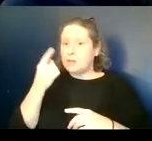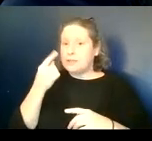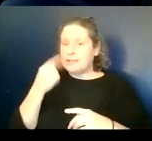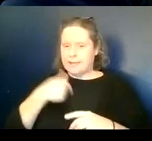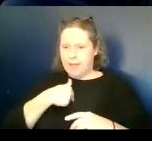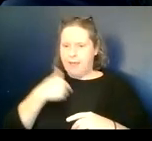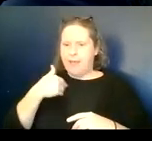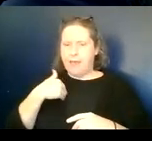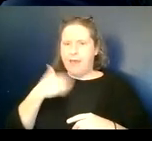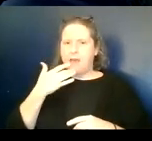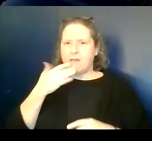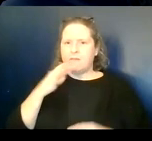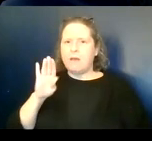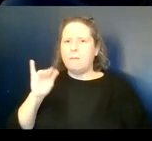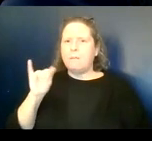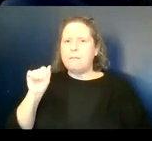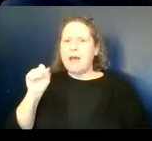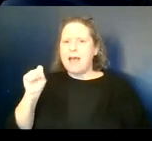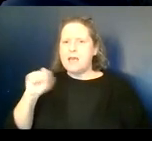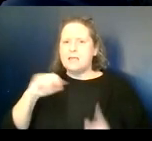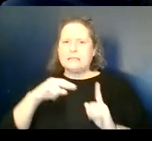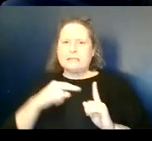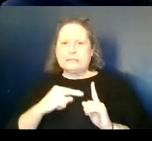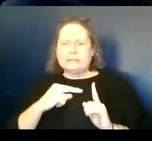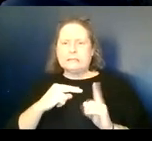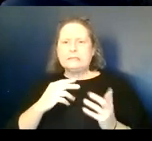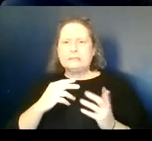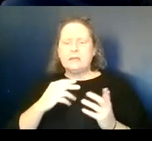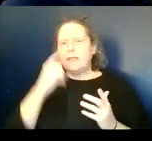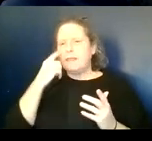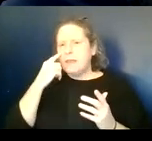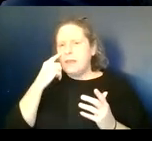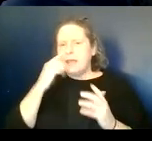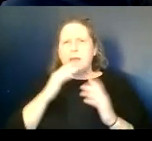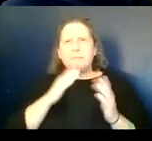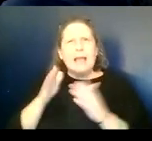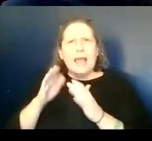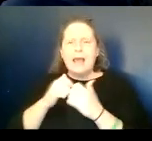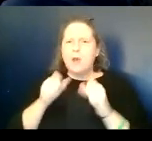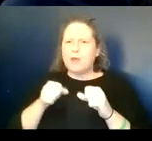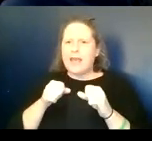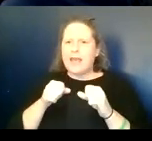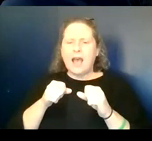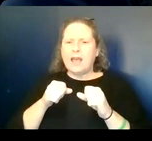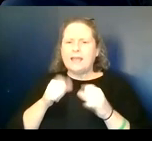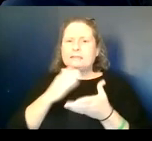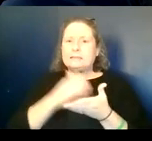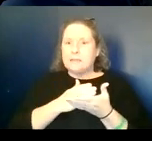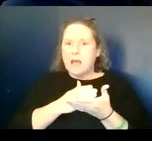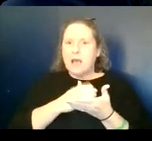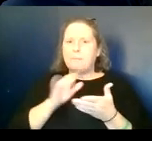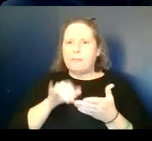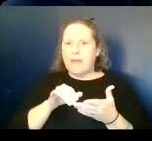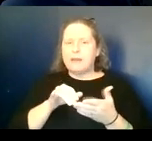them, and think more strategically about how we can dismantle some of this, especially when it comes to ableism, which is